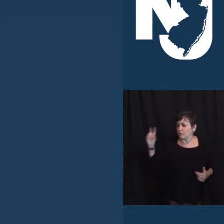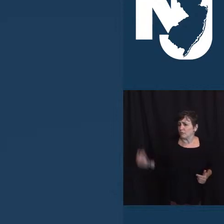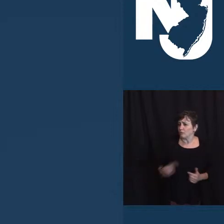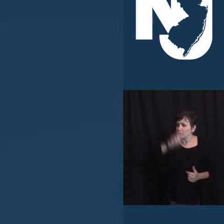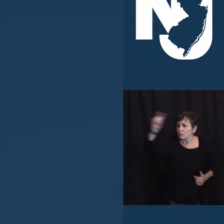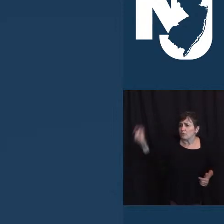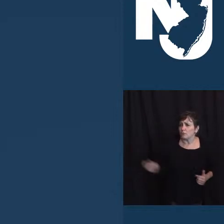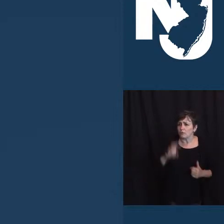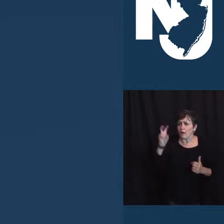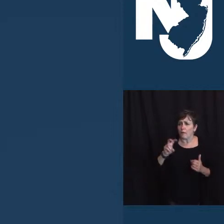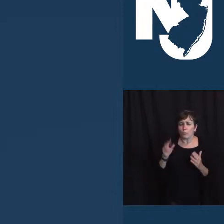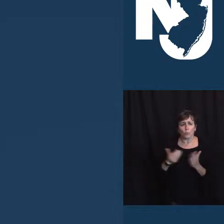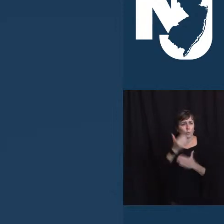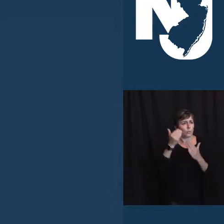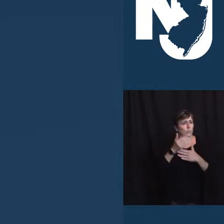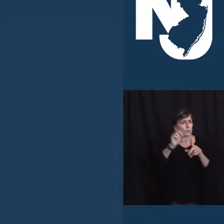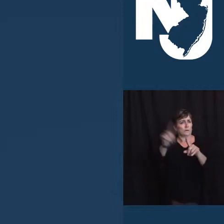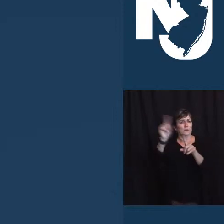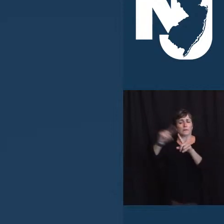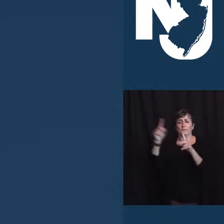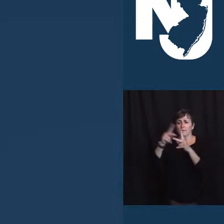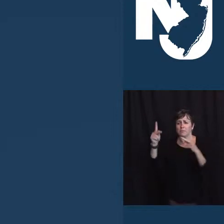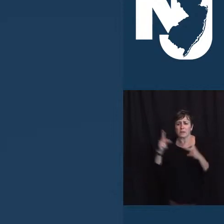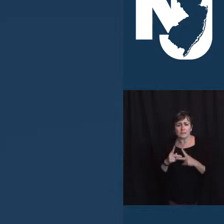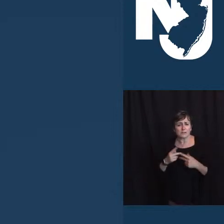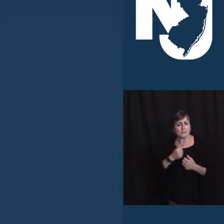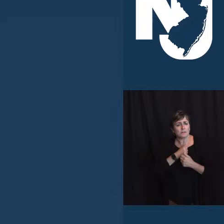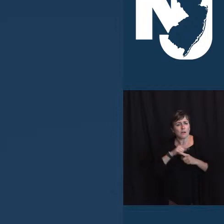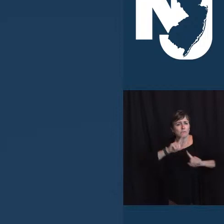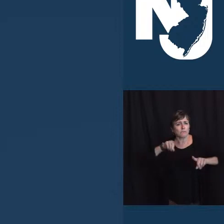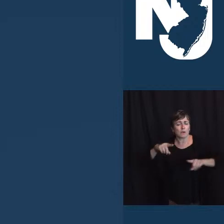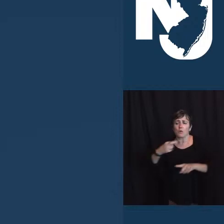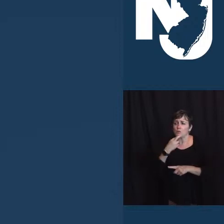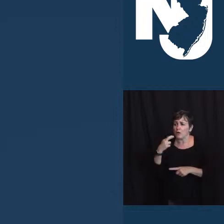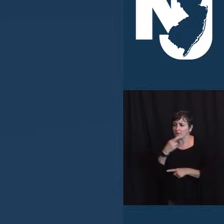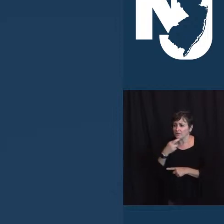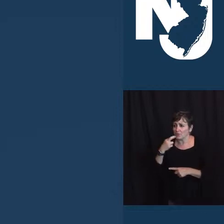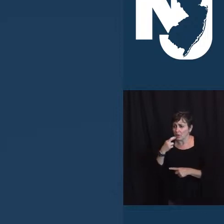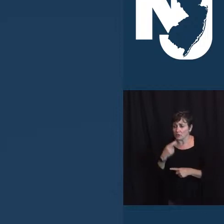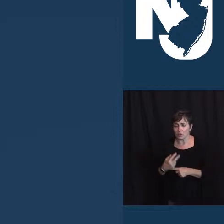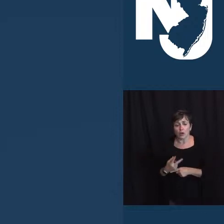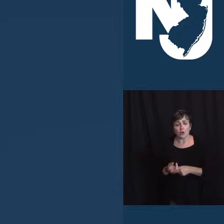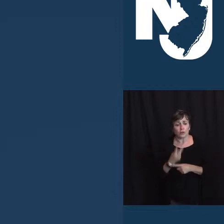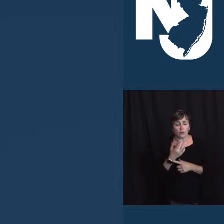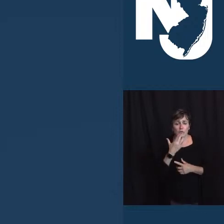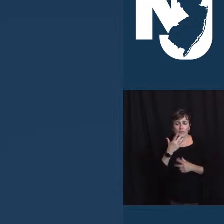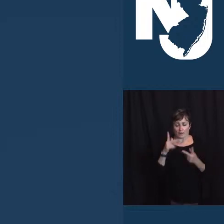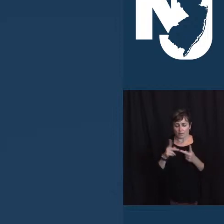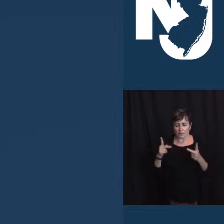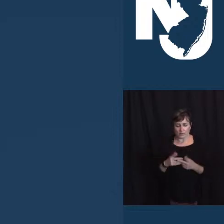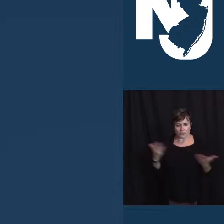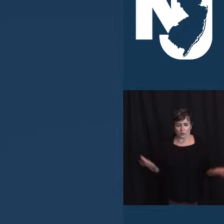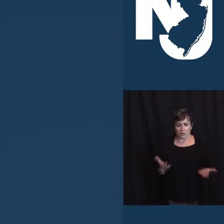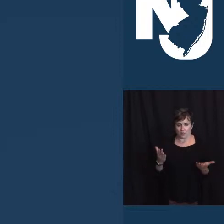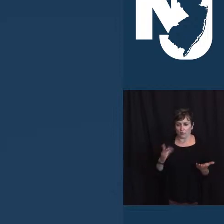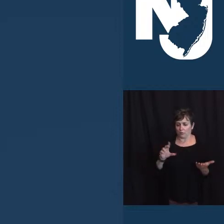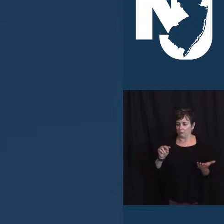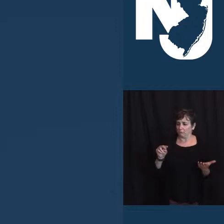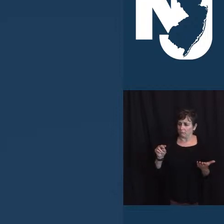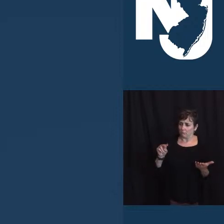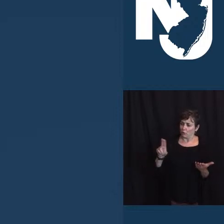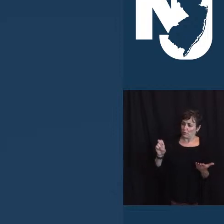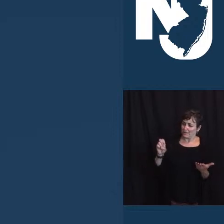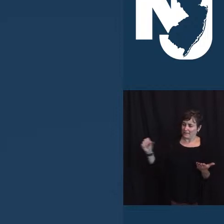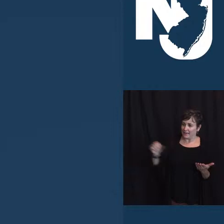destinations and restaurants around the world. But two of her favorite places were right here in the United States, Disney World